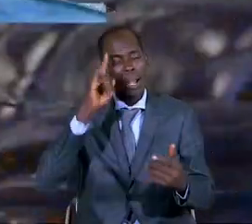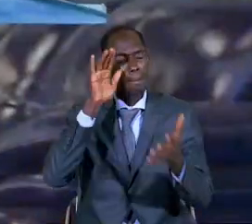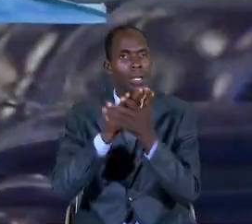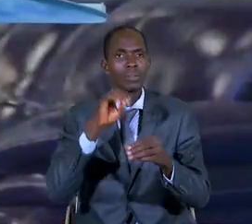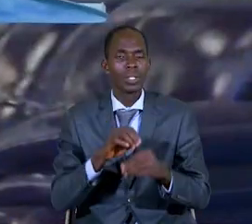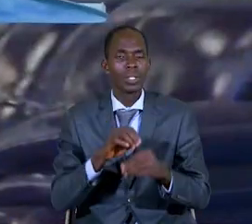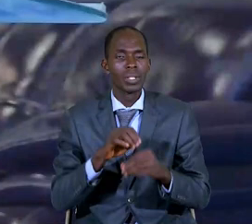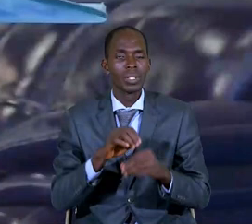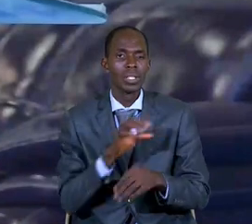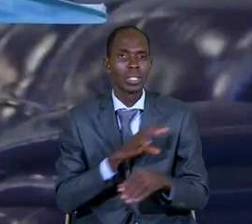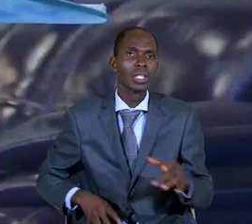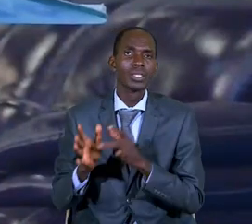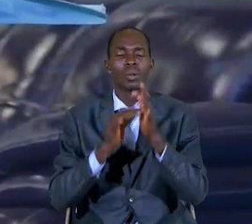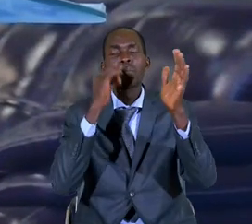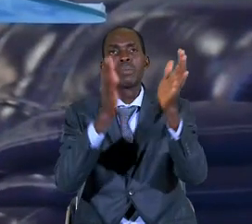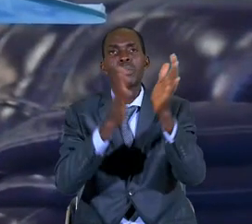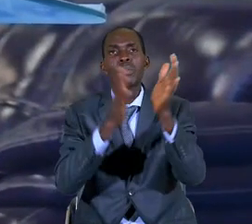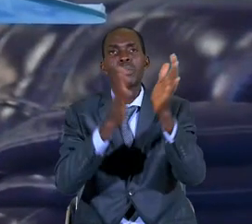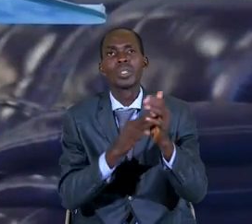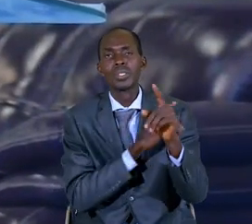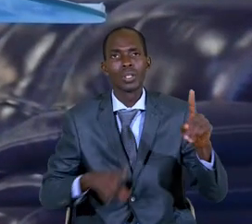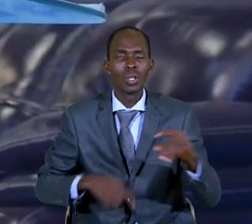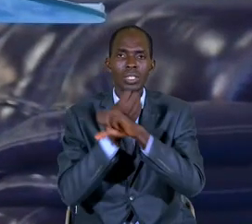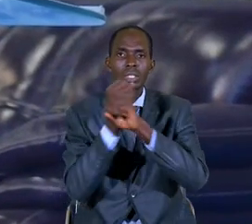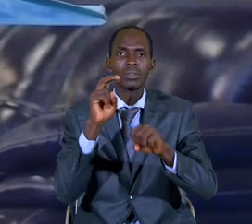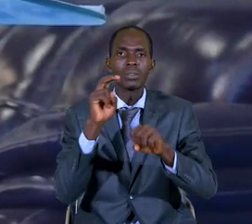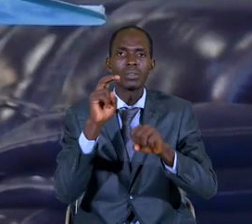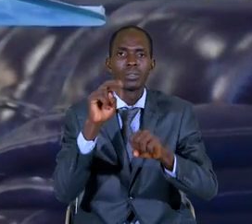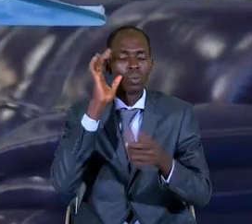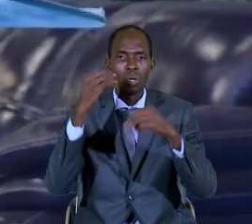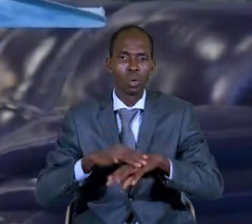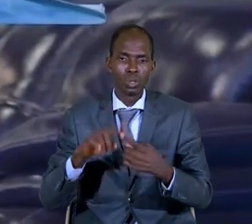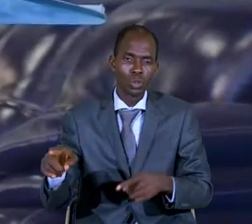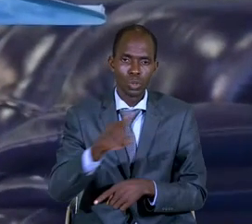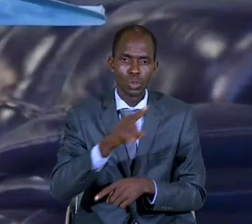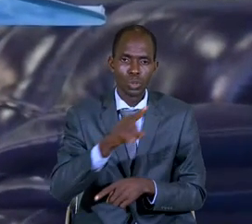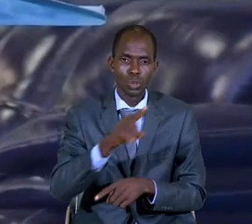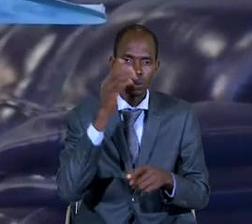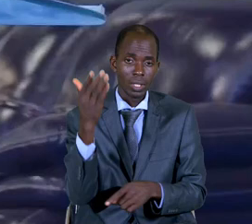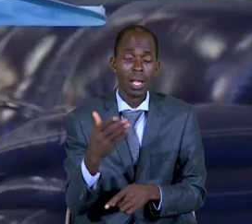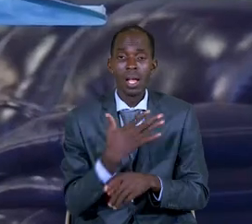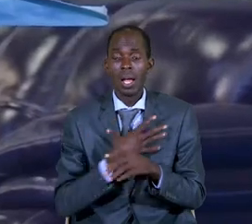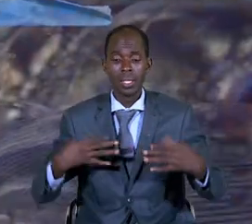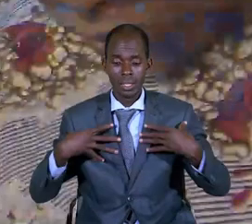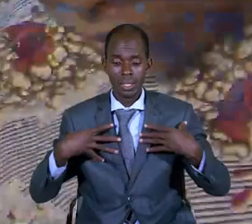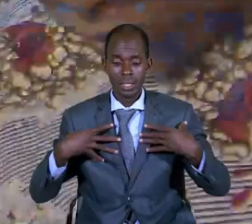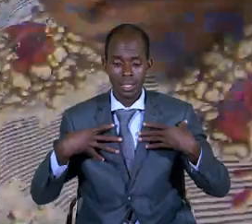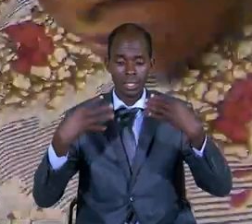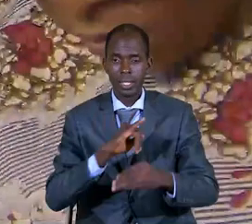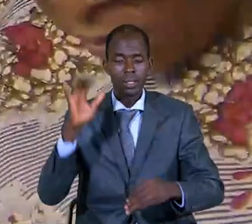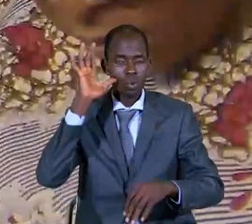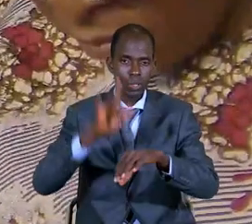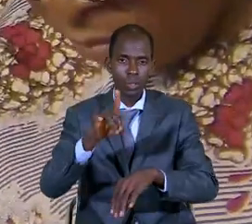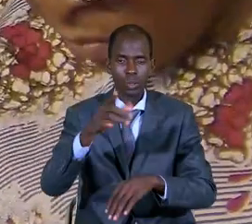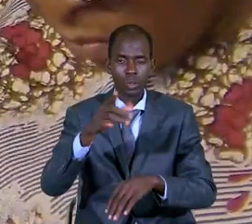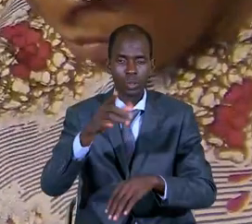Christ. Praise the Lord. Salvation will come to you there. And healing will come to you there. And now